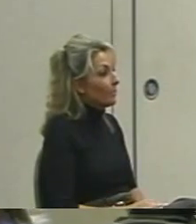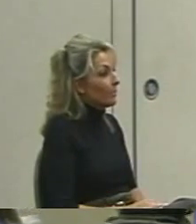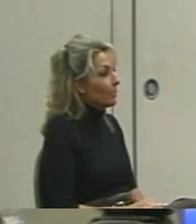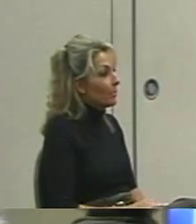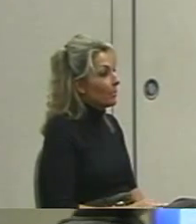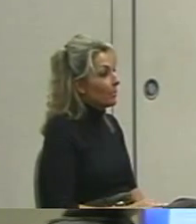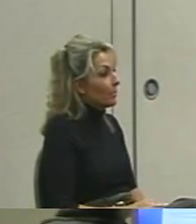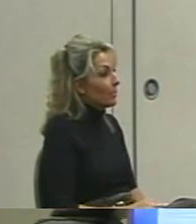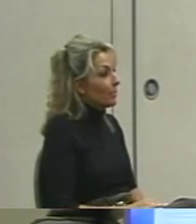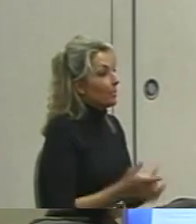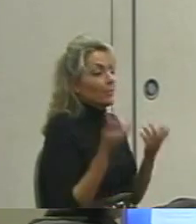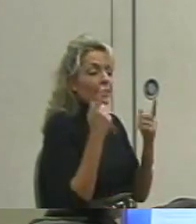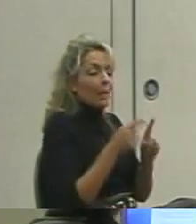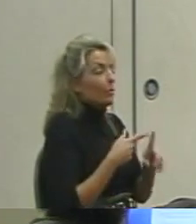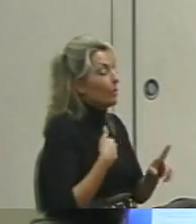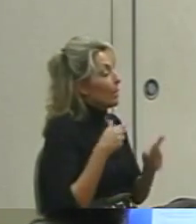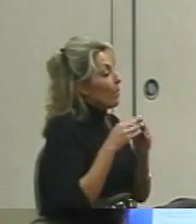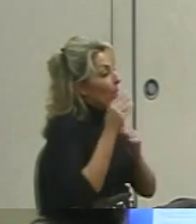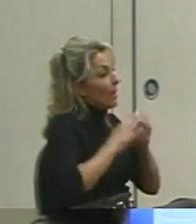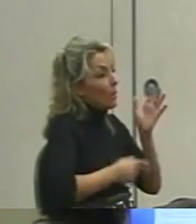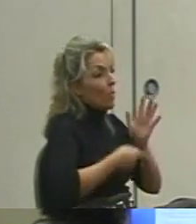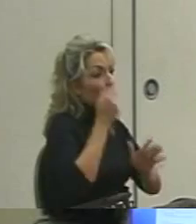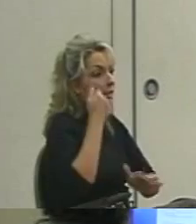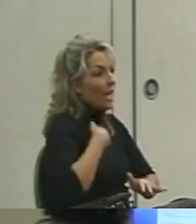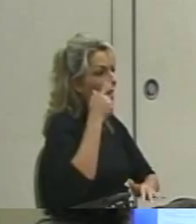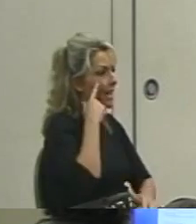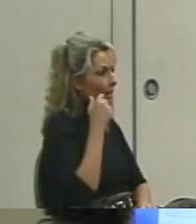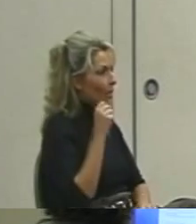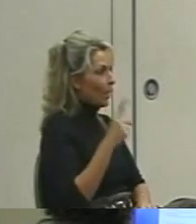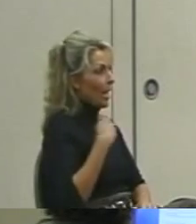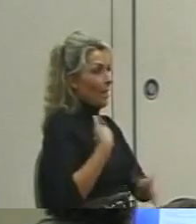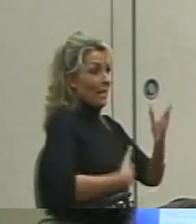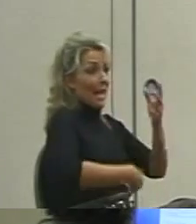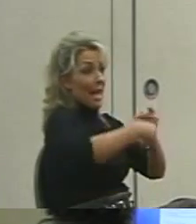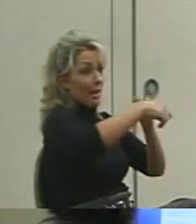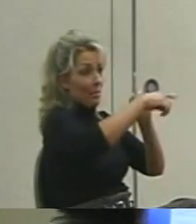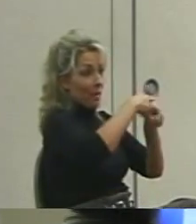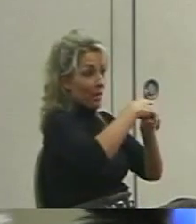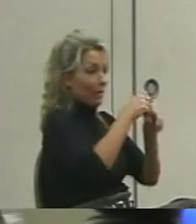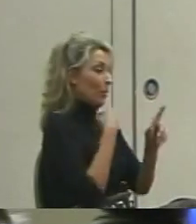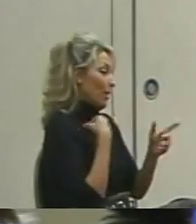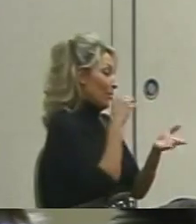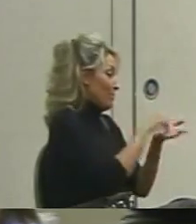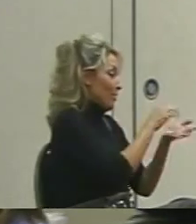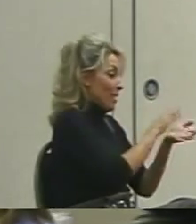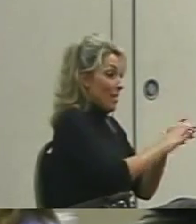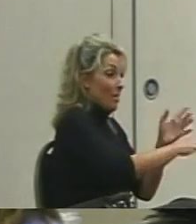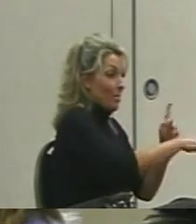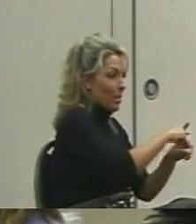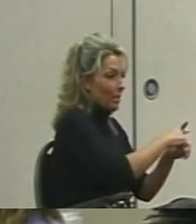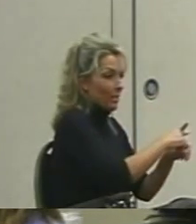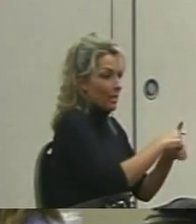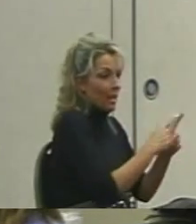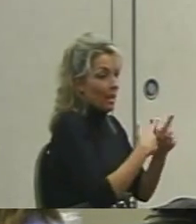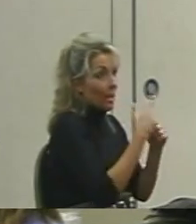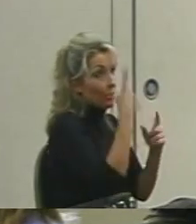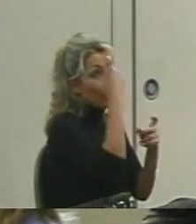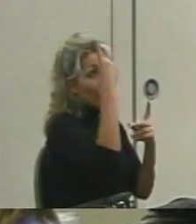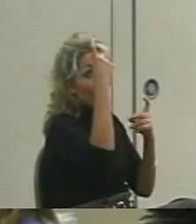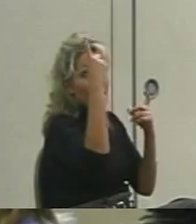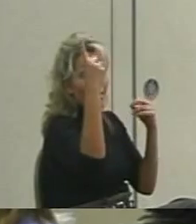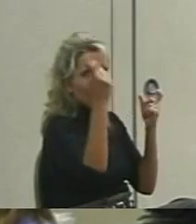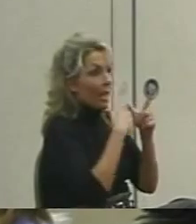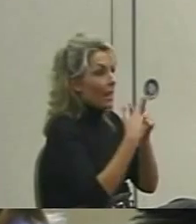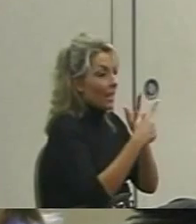Because this has happened to me more than once. I think, oh, I'm going to put a plus on the next one, I'll just go ahead and do it now. And then, no, no, no, I'm daydreaming. And then the